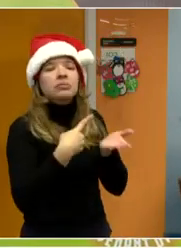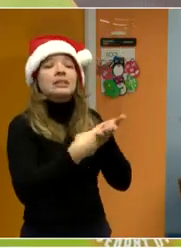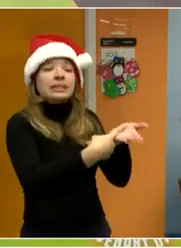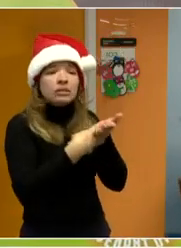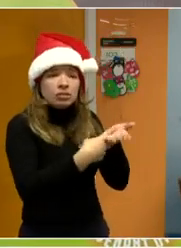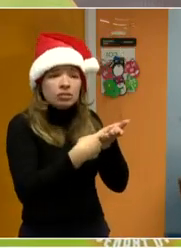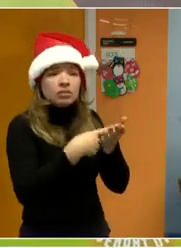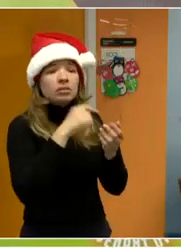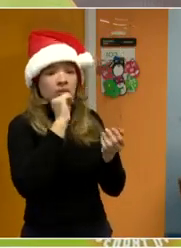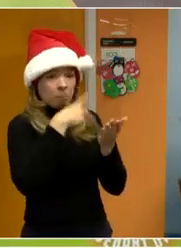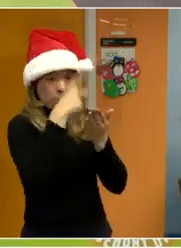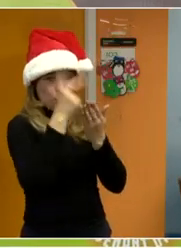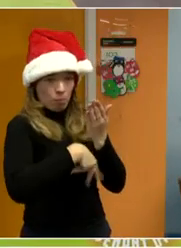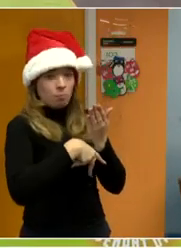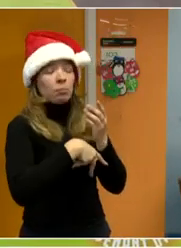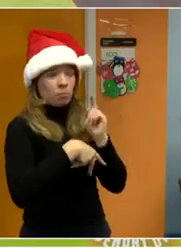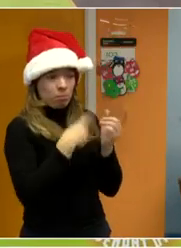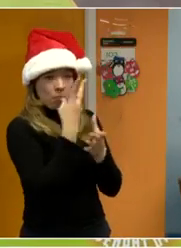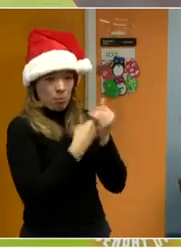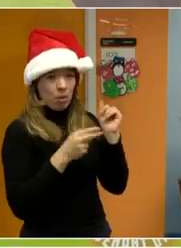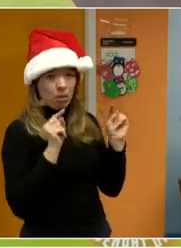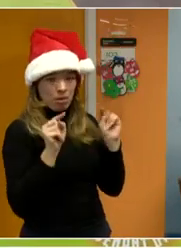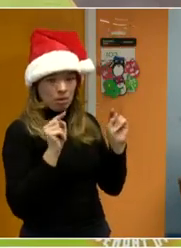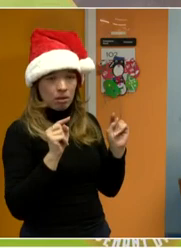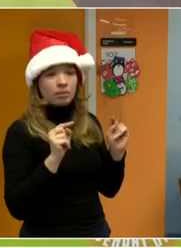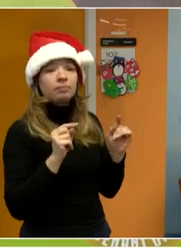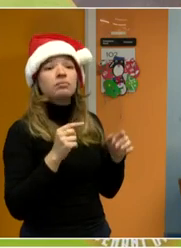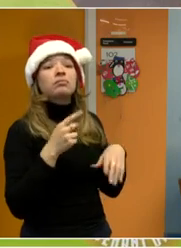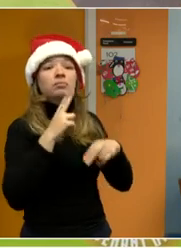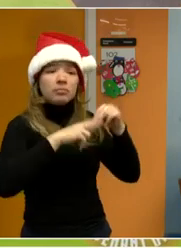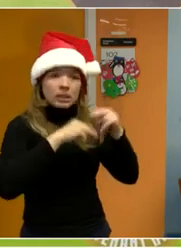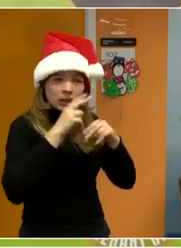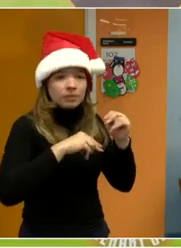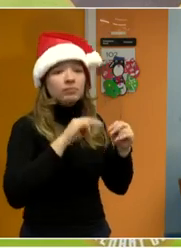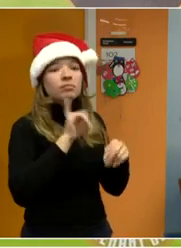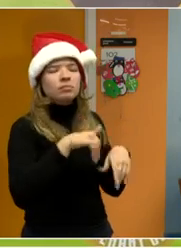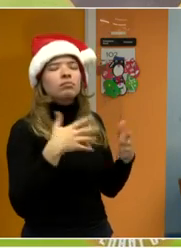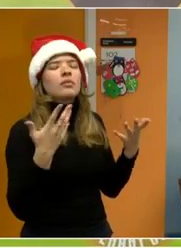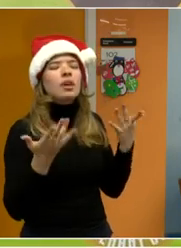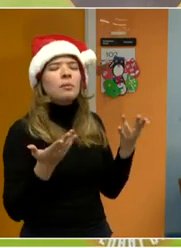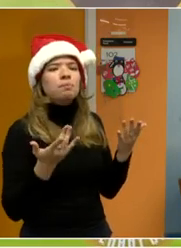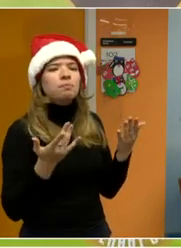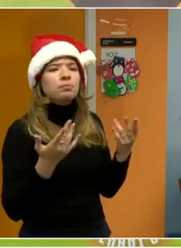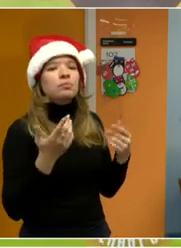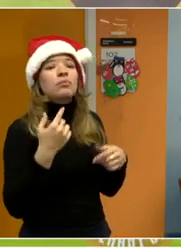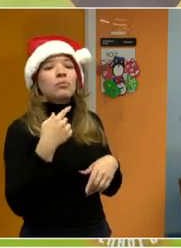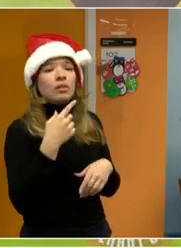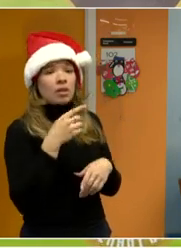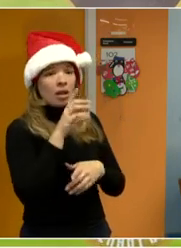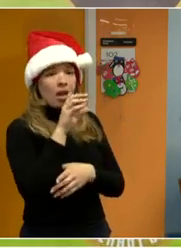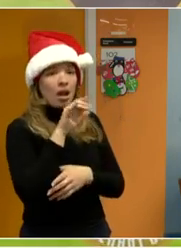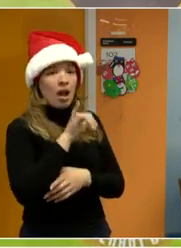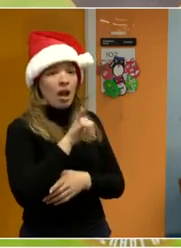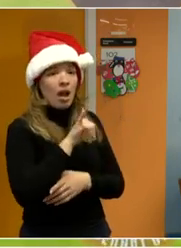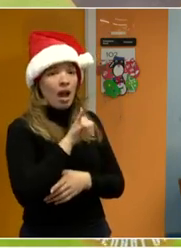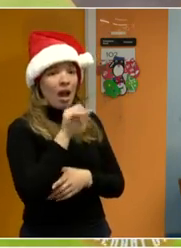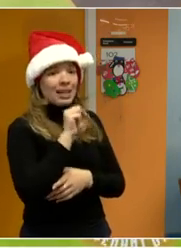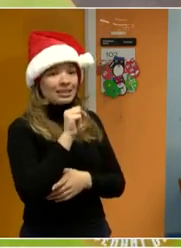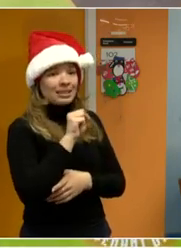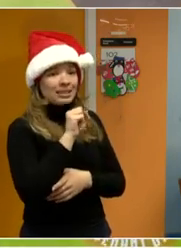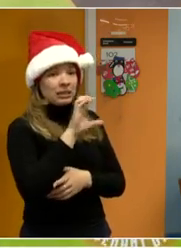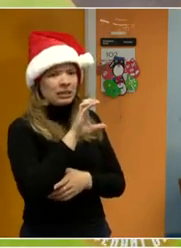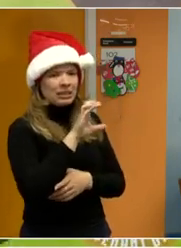facilities. And we have, and I will say both at YSC, I'm terrible with